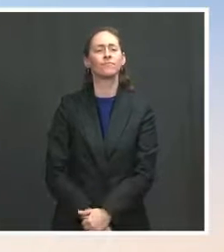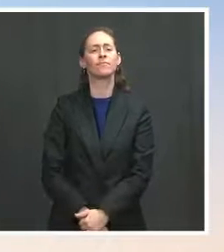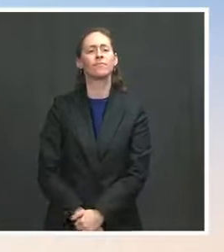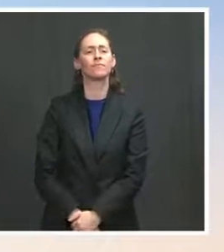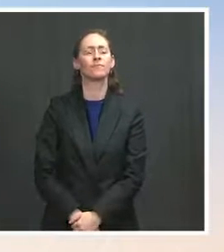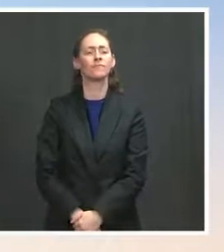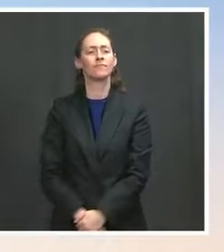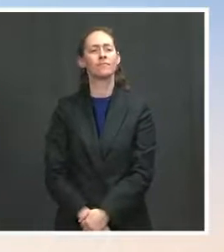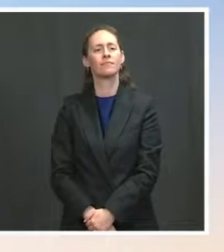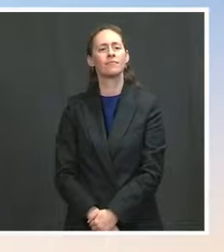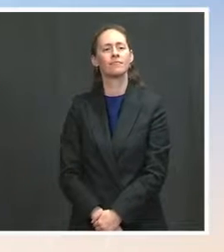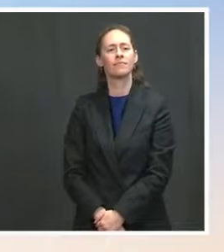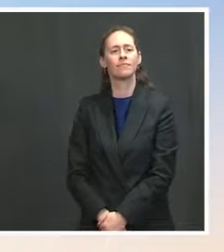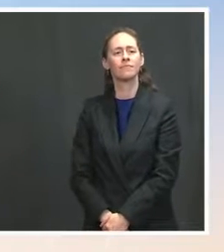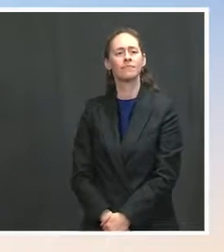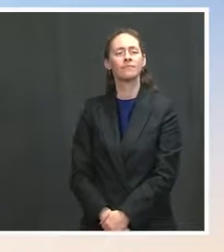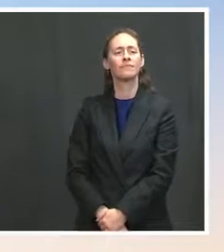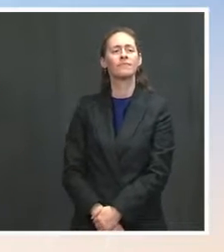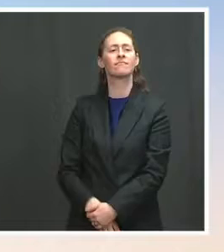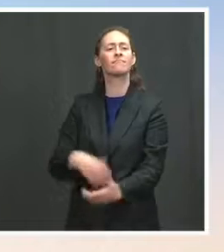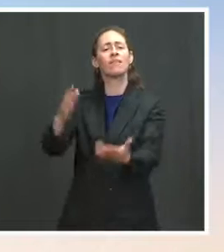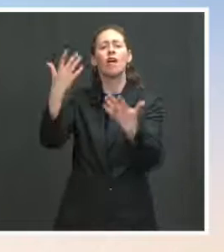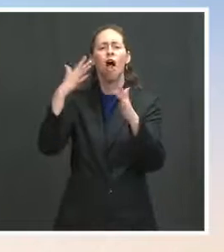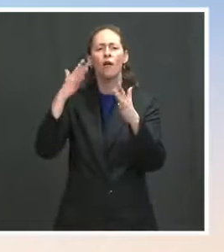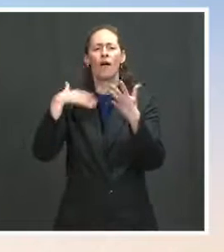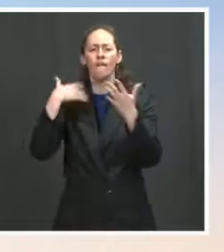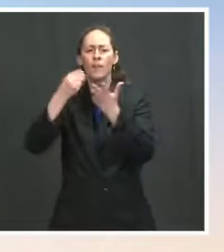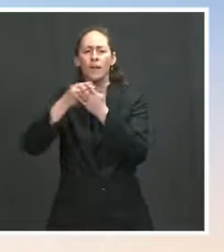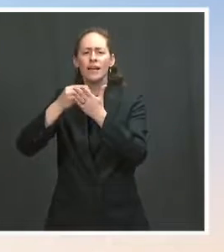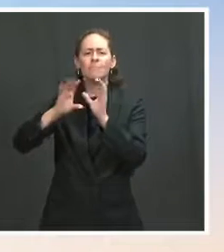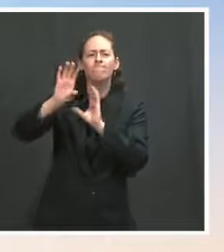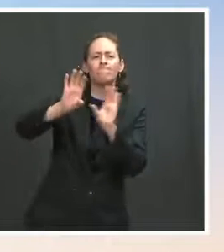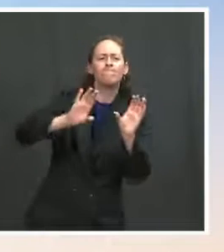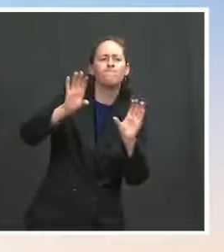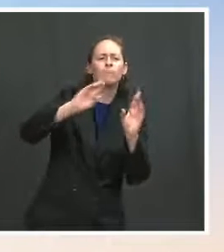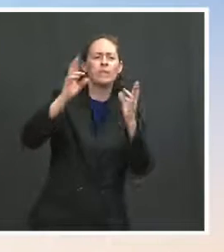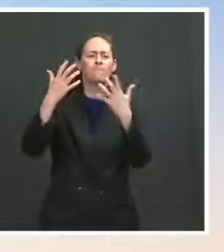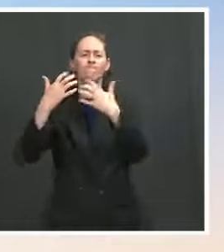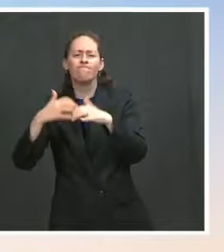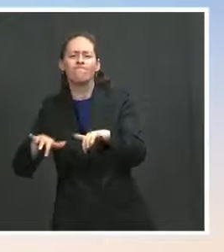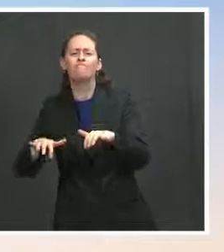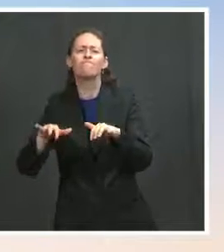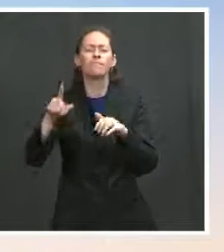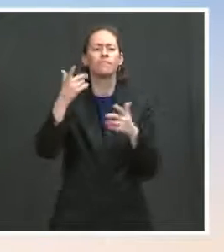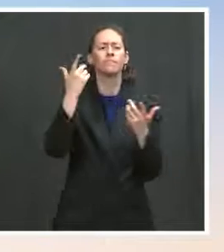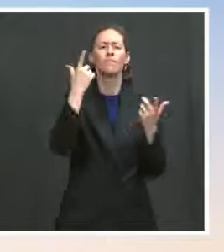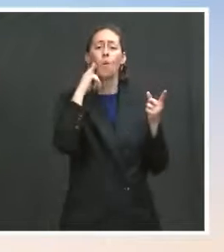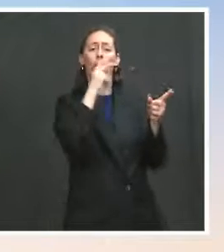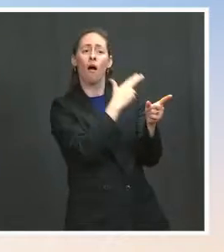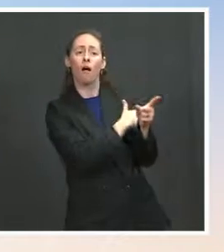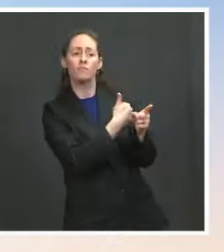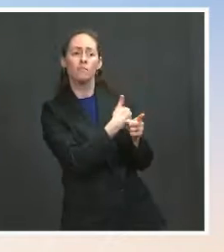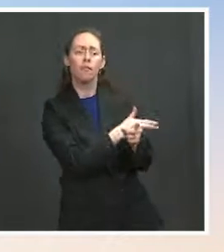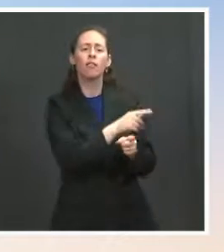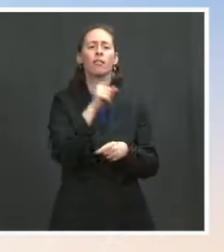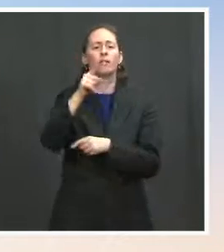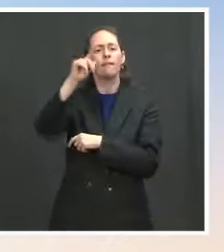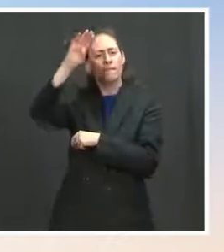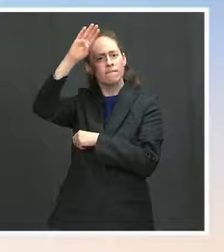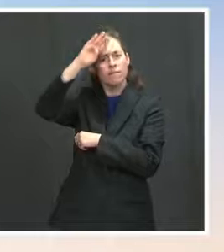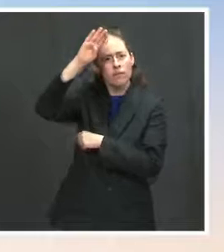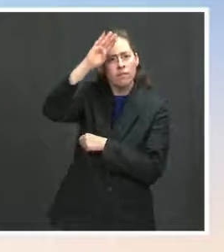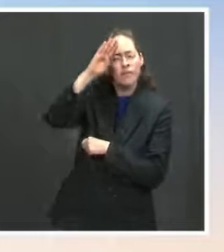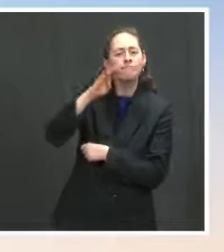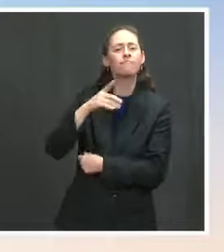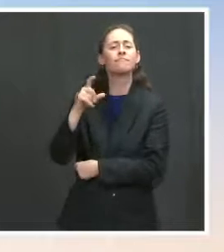majority of this funding is allocated, and it is meant to go to, as you noted, hospitals, to firefighters, to keeping law enforcement on the job,